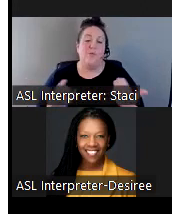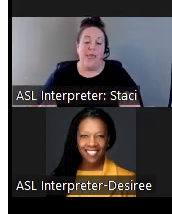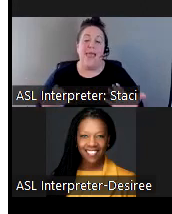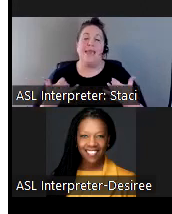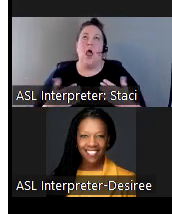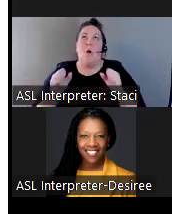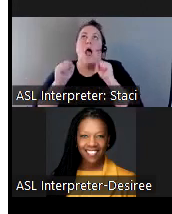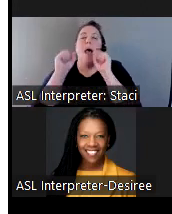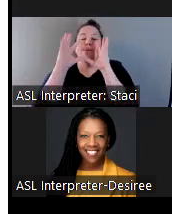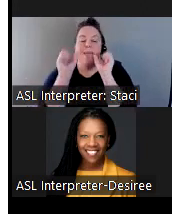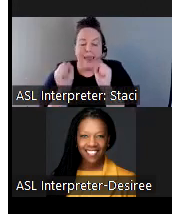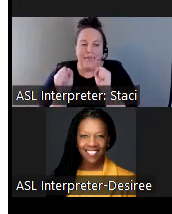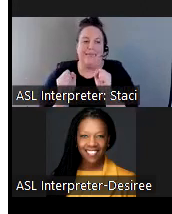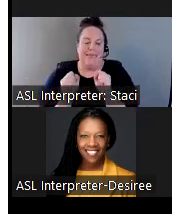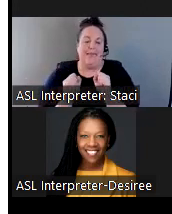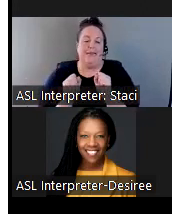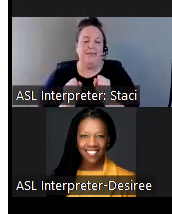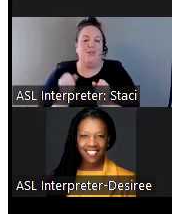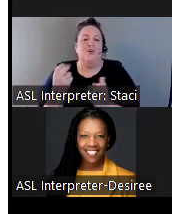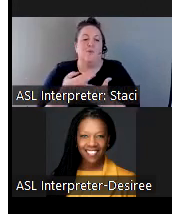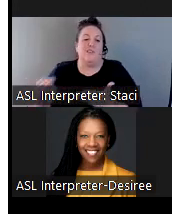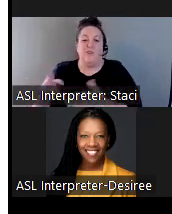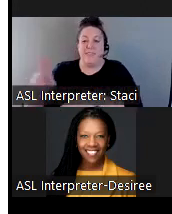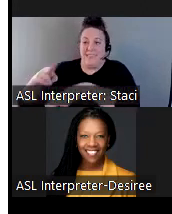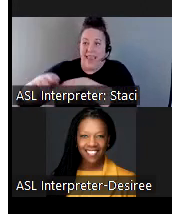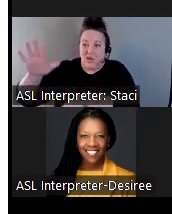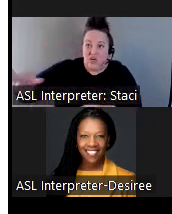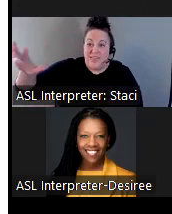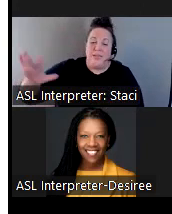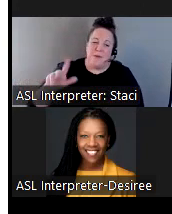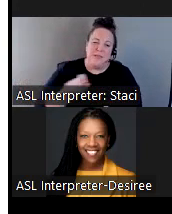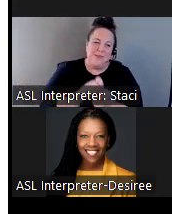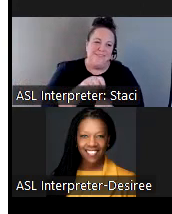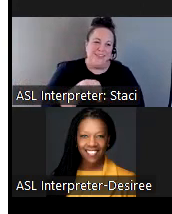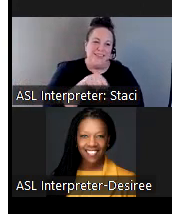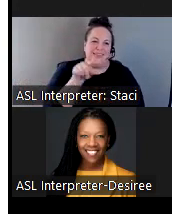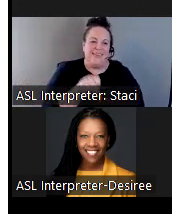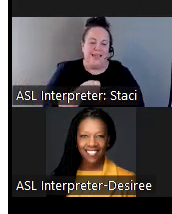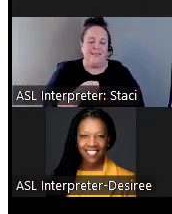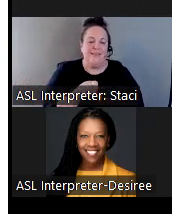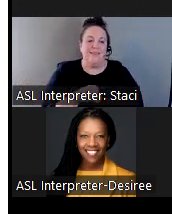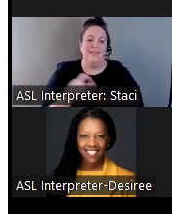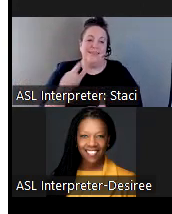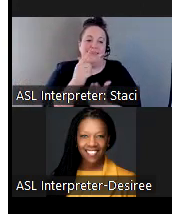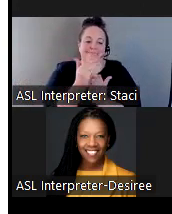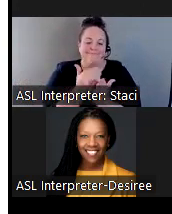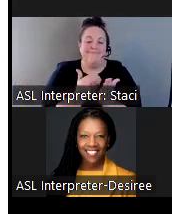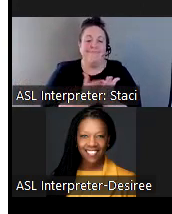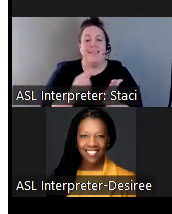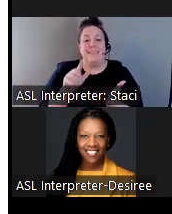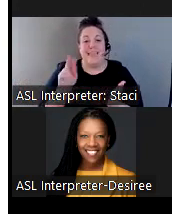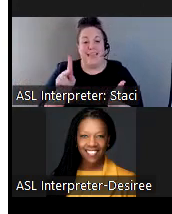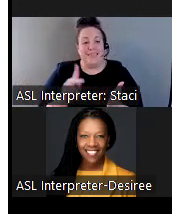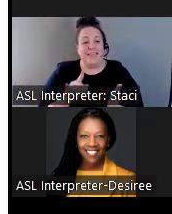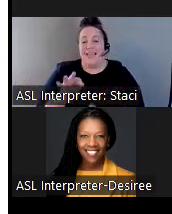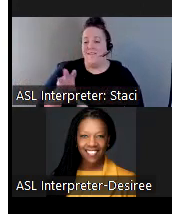amount of resources available nationally, but specifically in Texas, some wonderful links. And so if you go to this QR, you'll